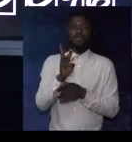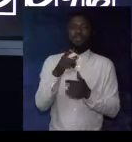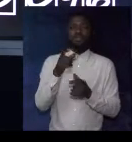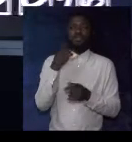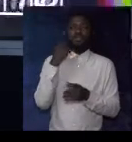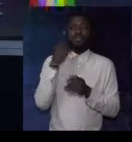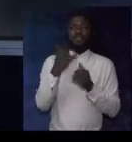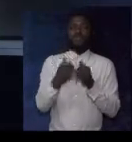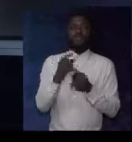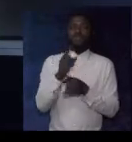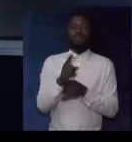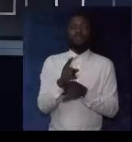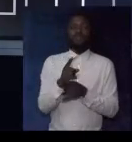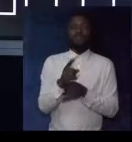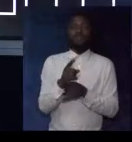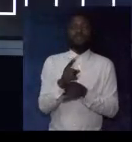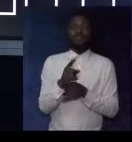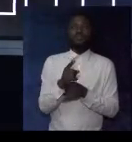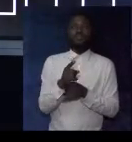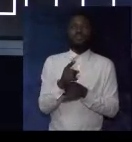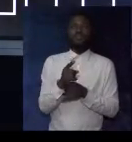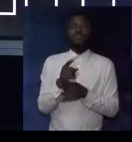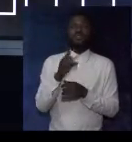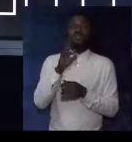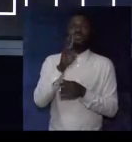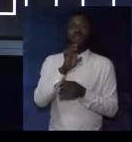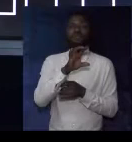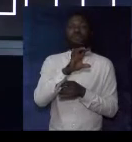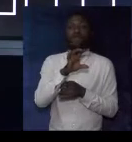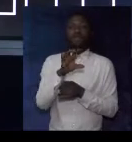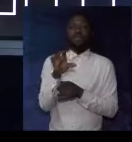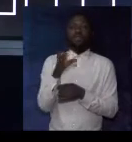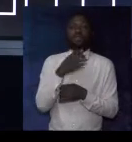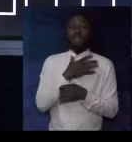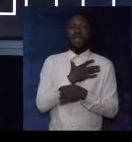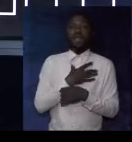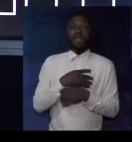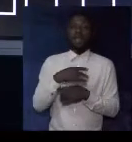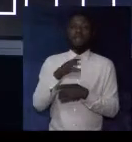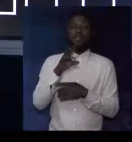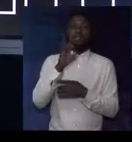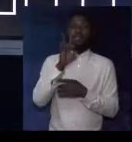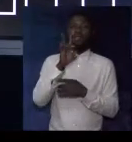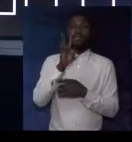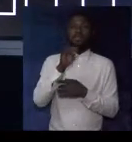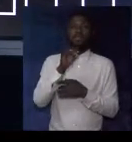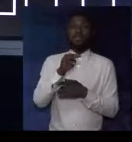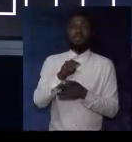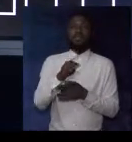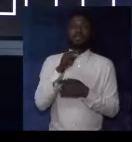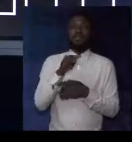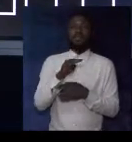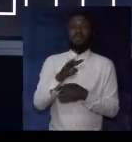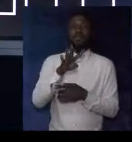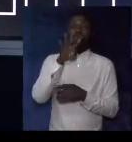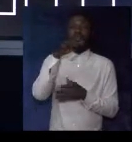930-006-410-096. Let's take a look at the final one. This one says 770 billion